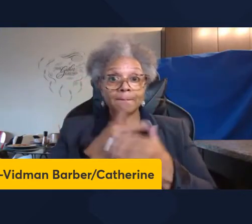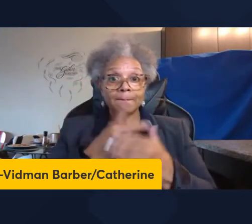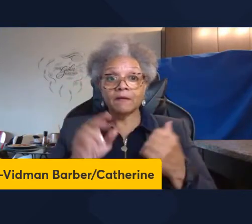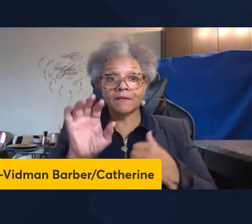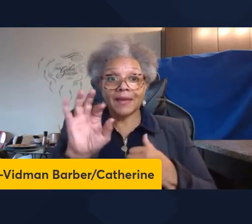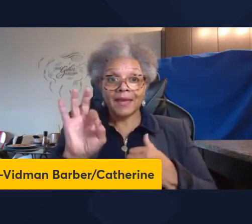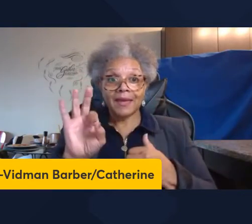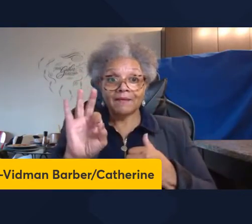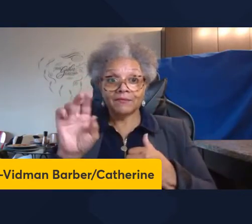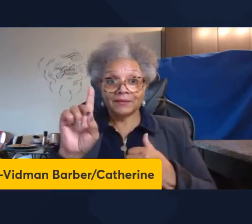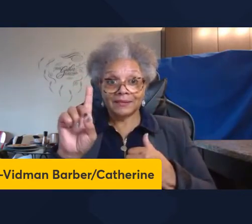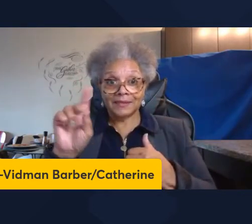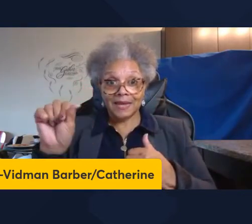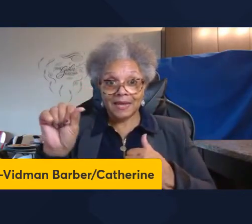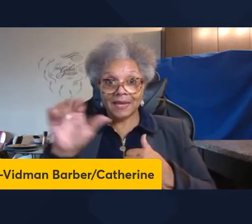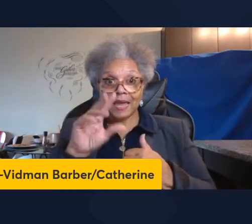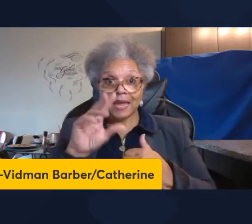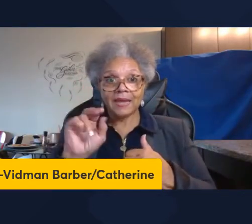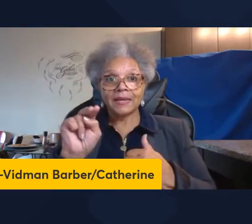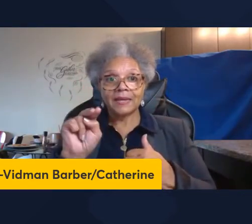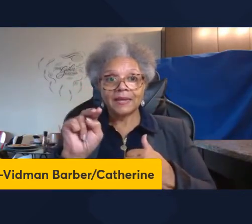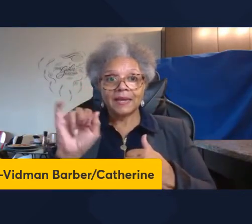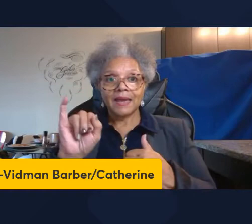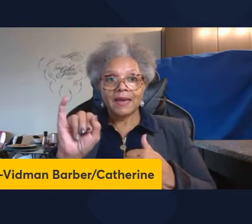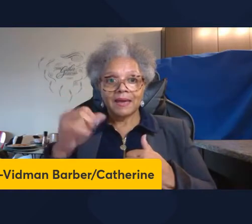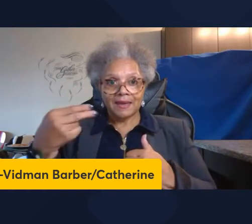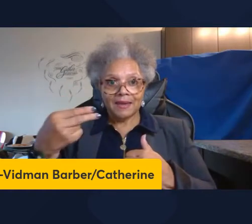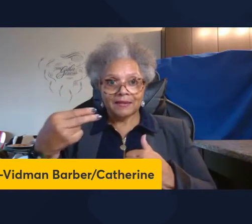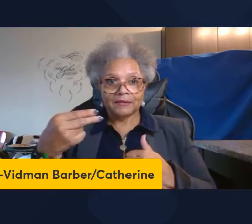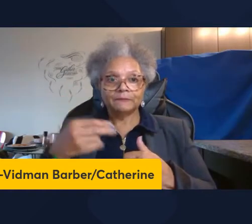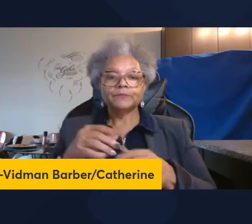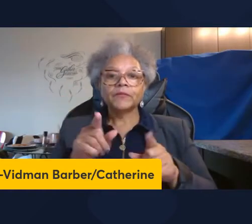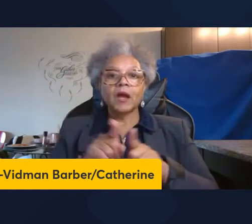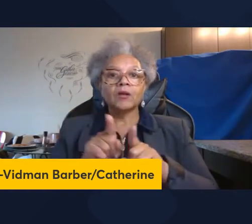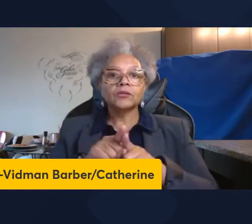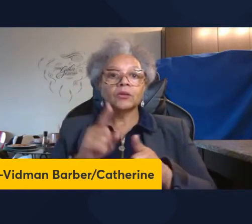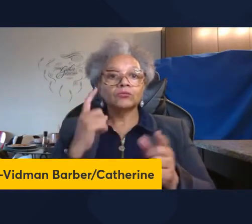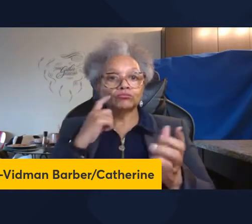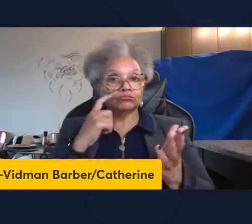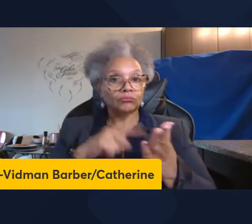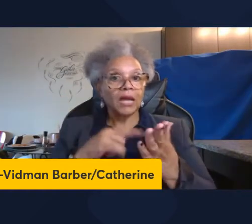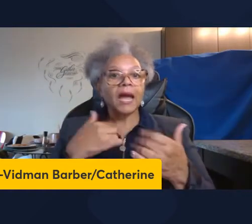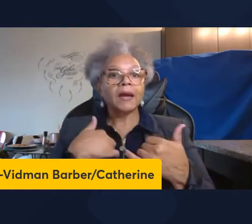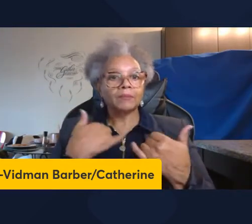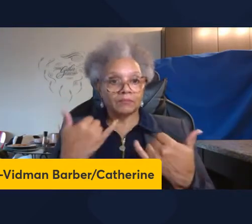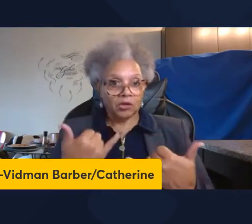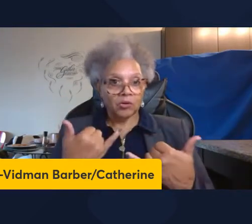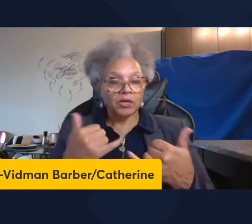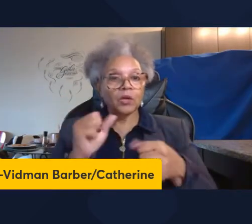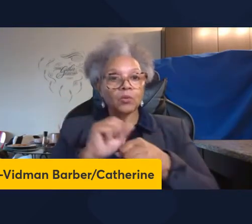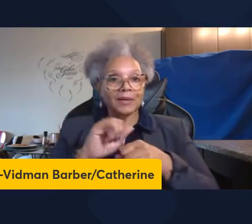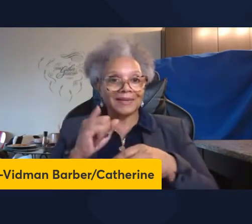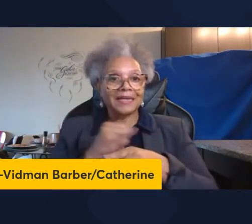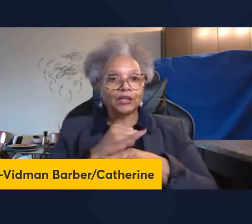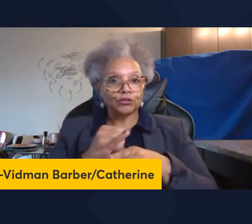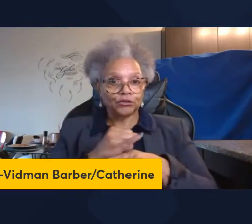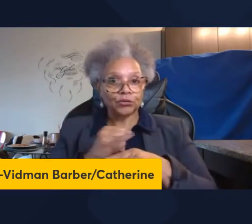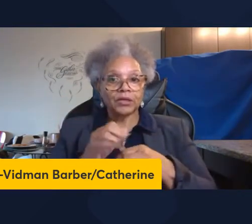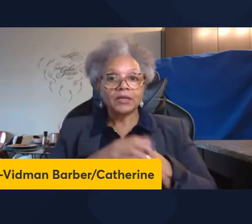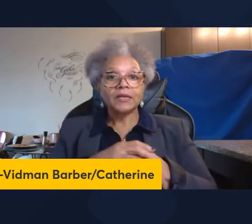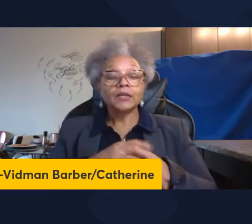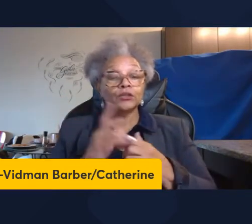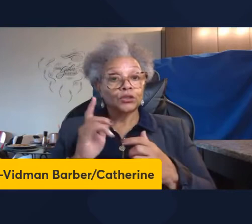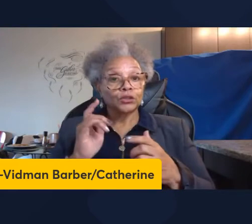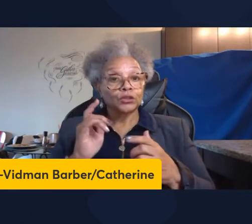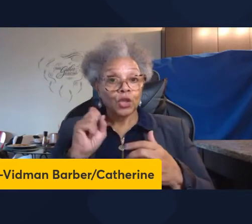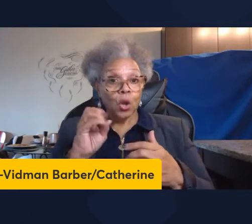and NIH. And also, as was noted, I'm currently in industry. And so the polls that